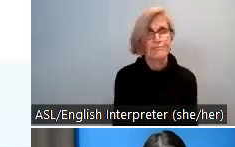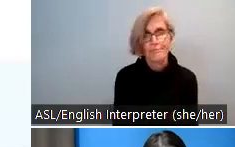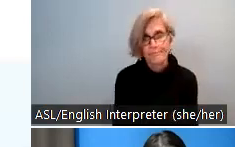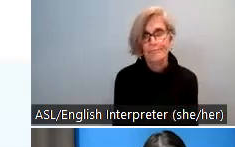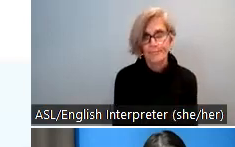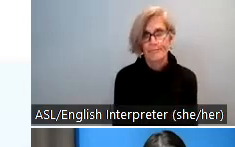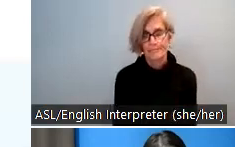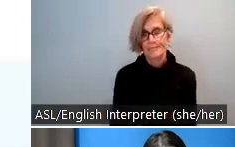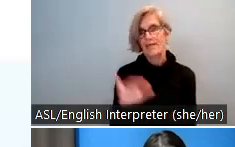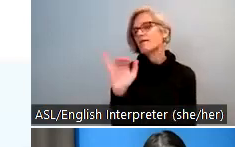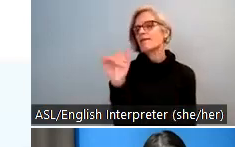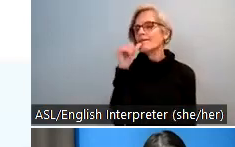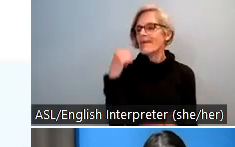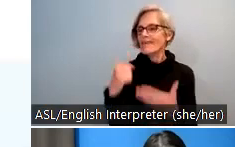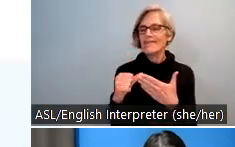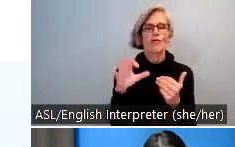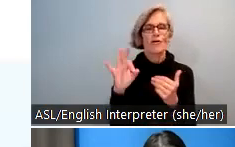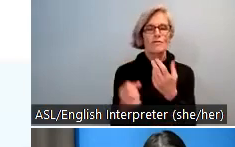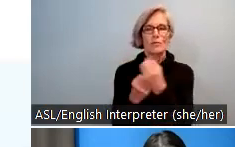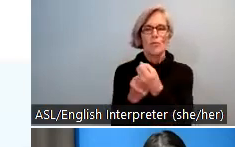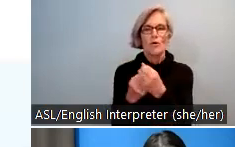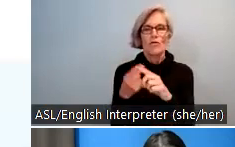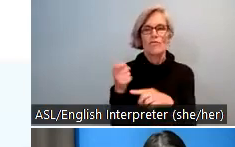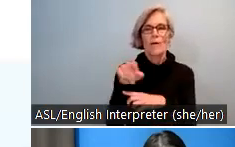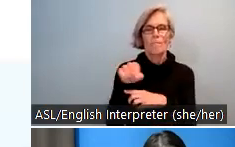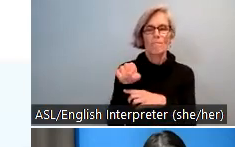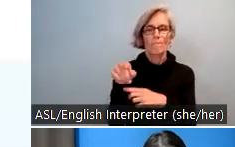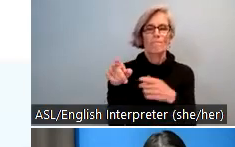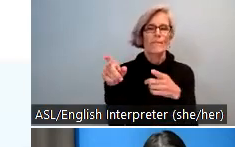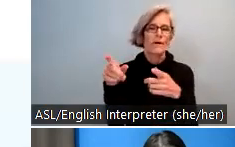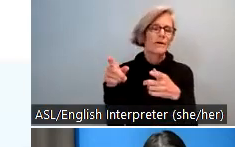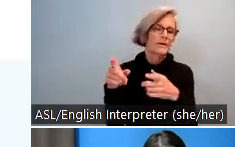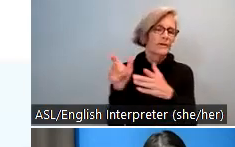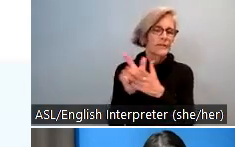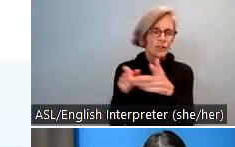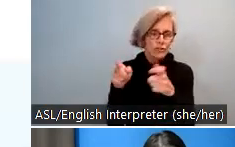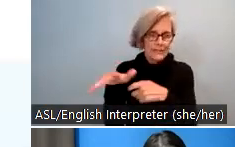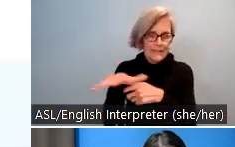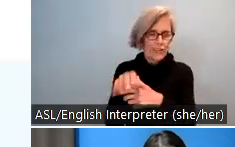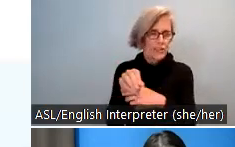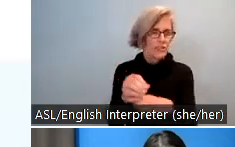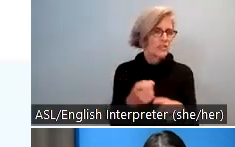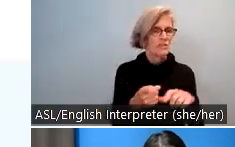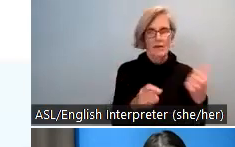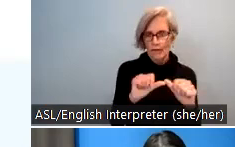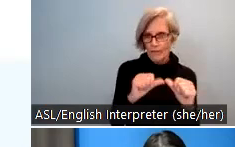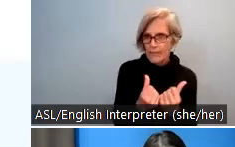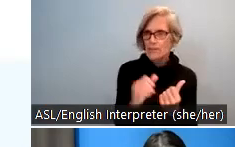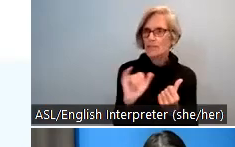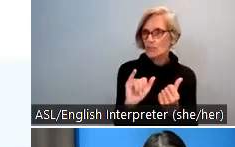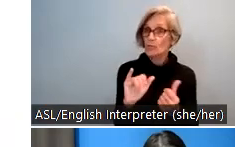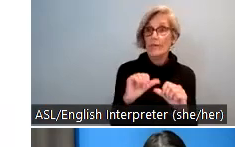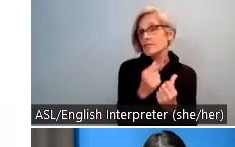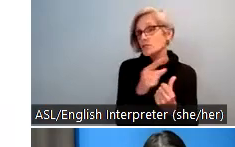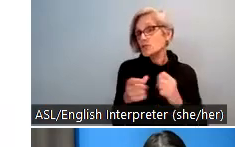of support from the jurisdiction and letters of support from any agencies you're partnering with.